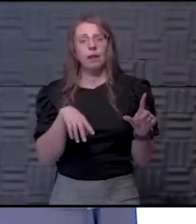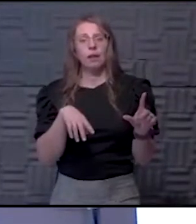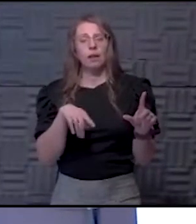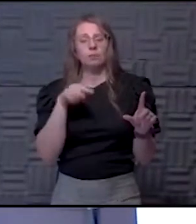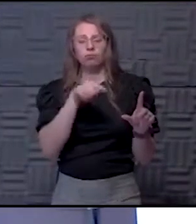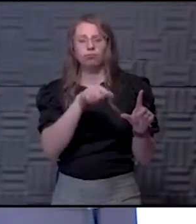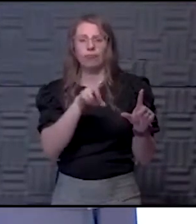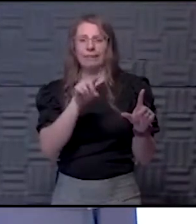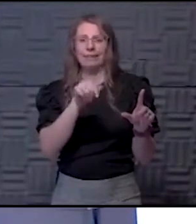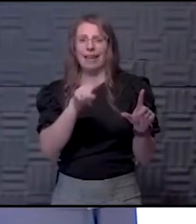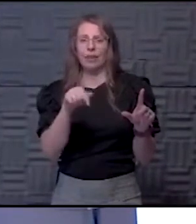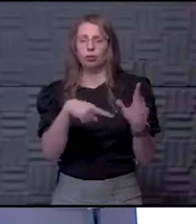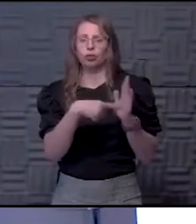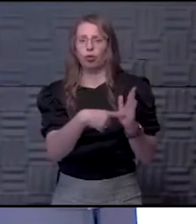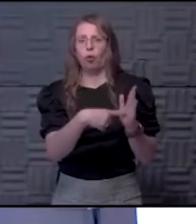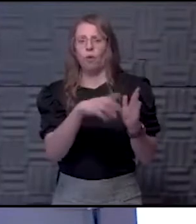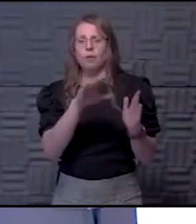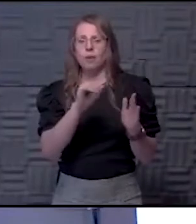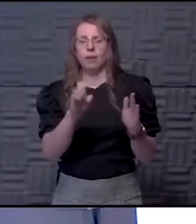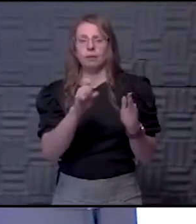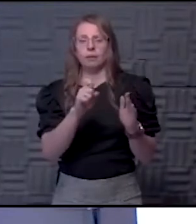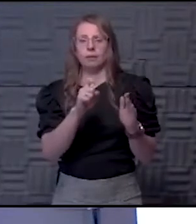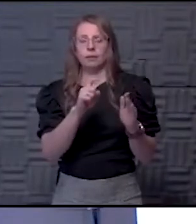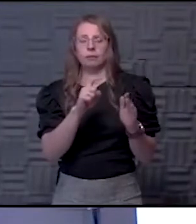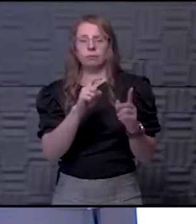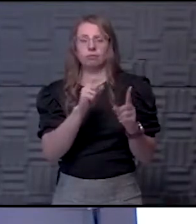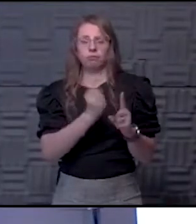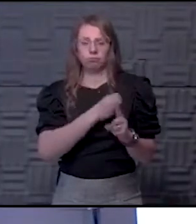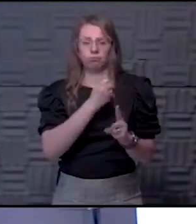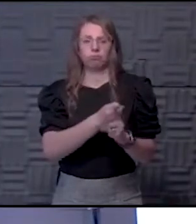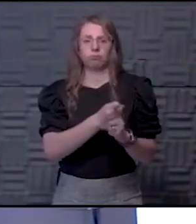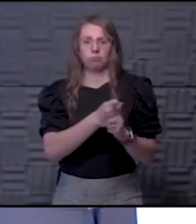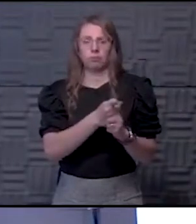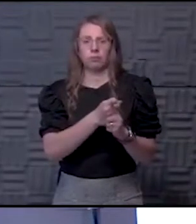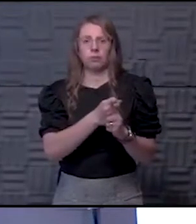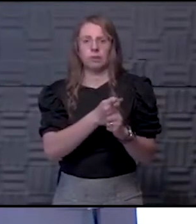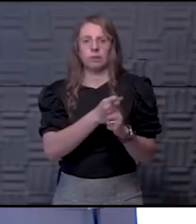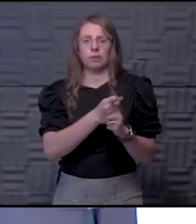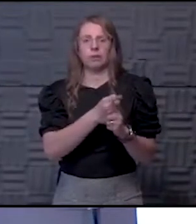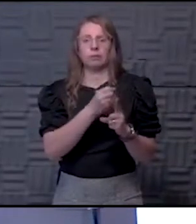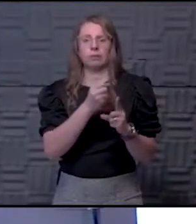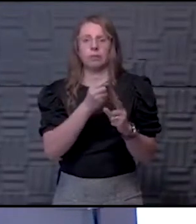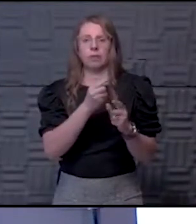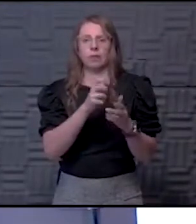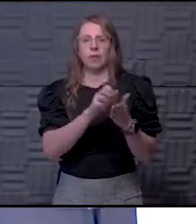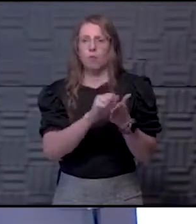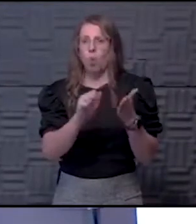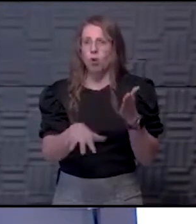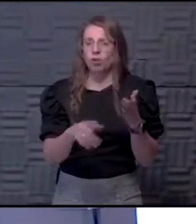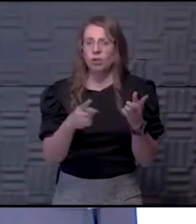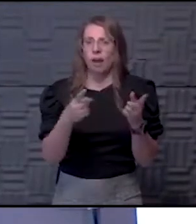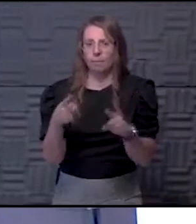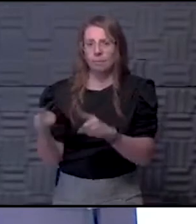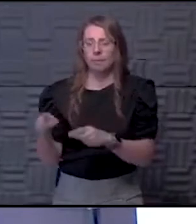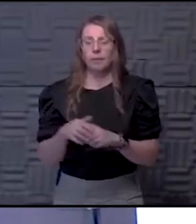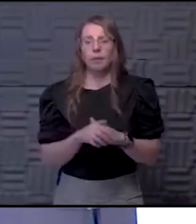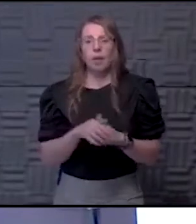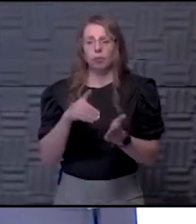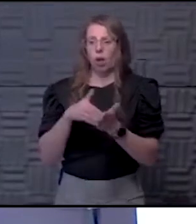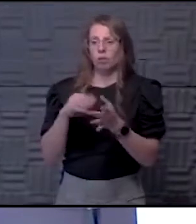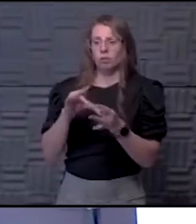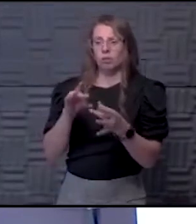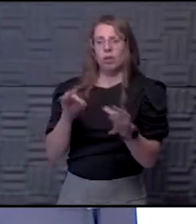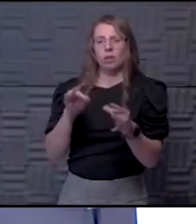to data that showed cases of sudden involuntary abortions. She said doctors are saying